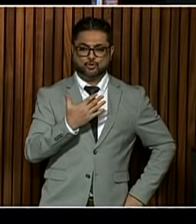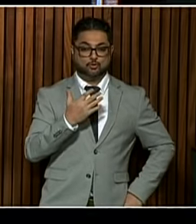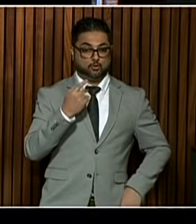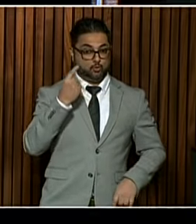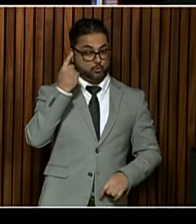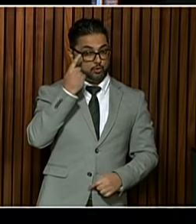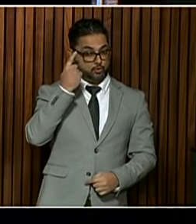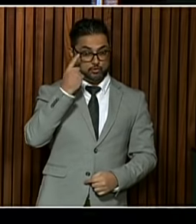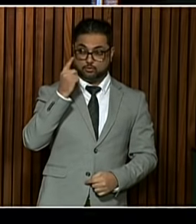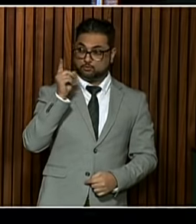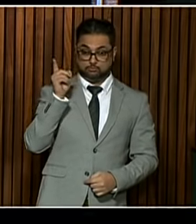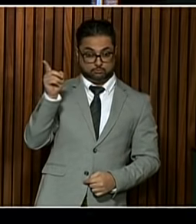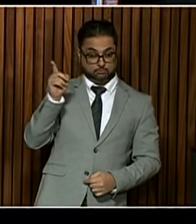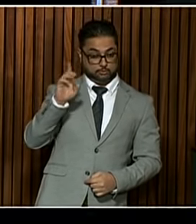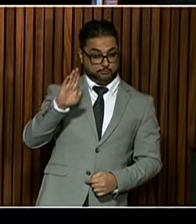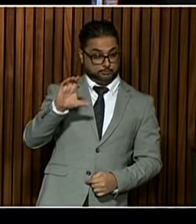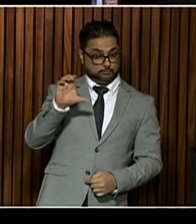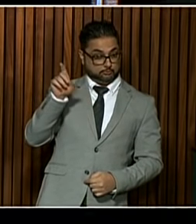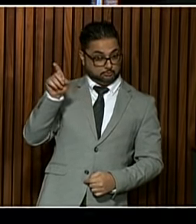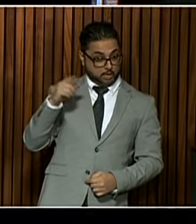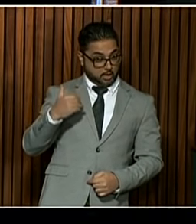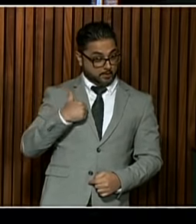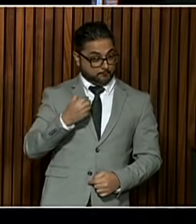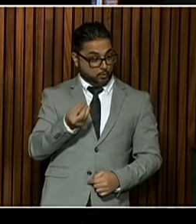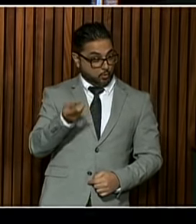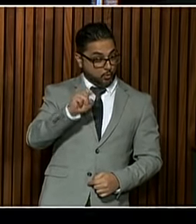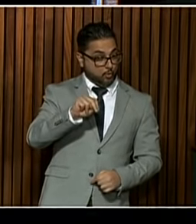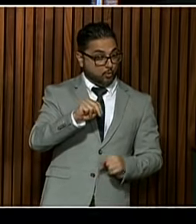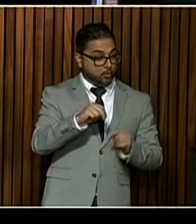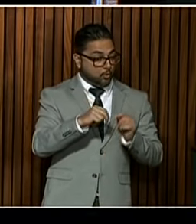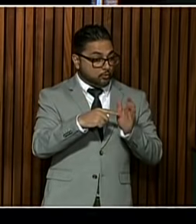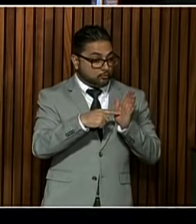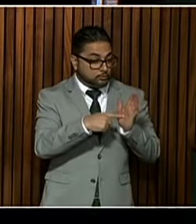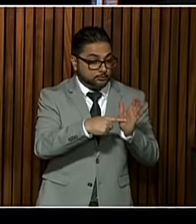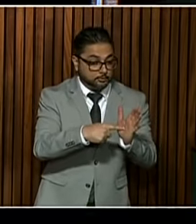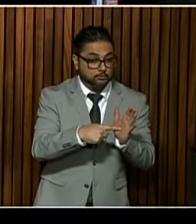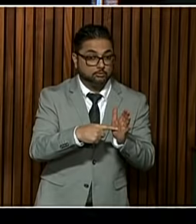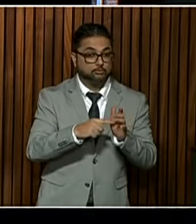scenarios that might happen, and would you be willing to share those numbers?